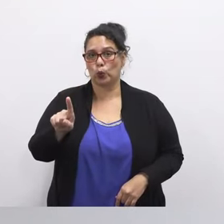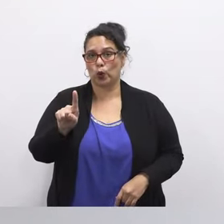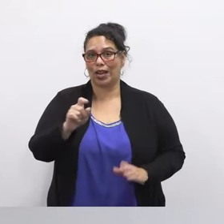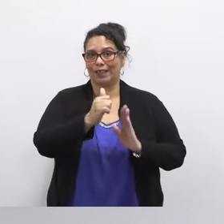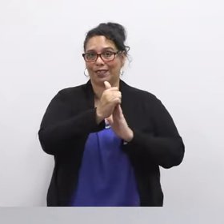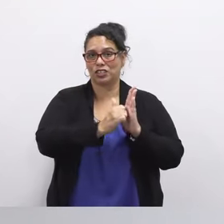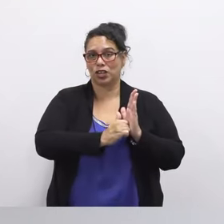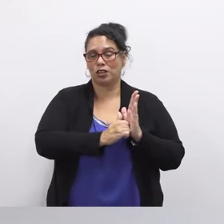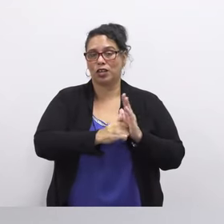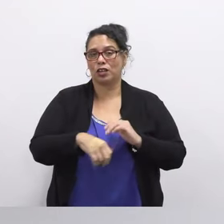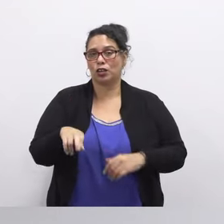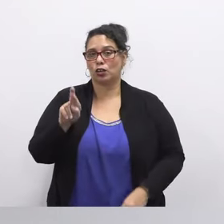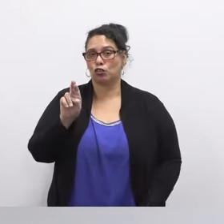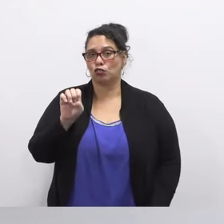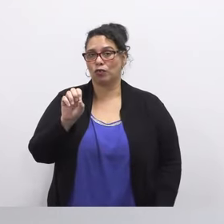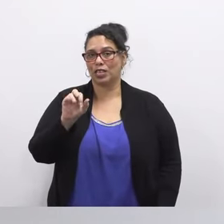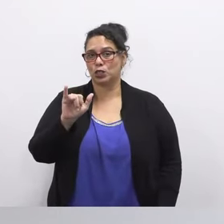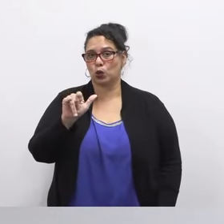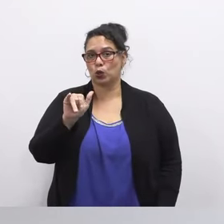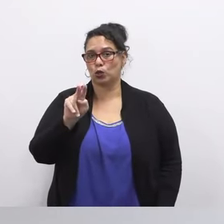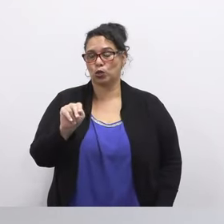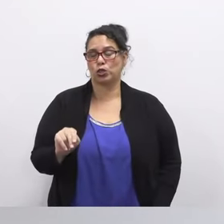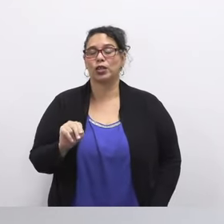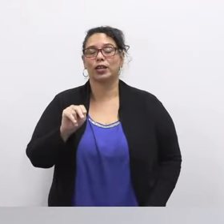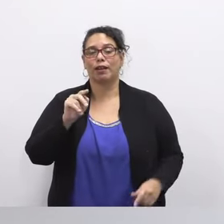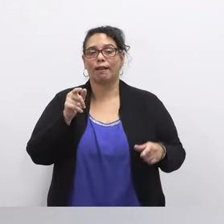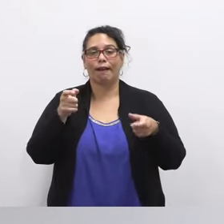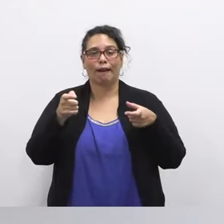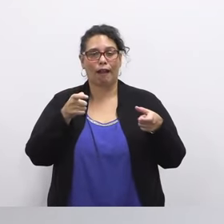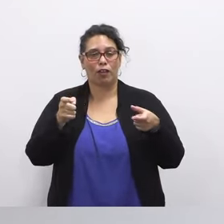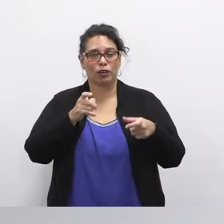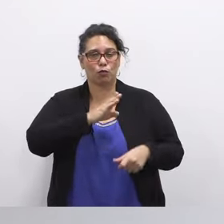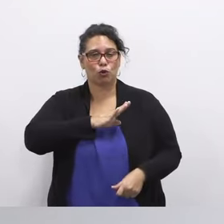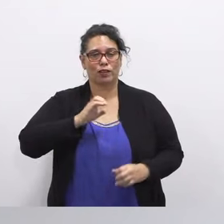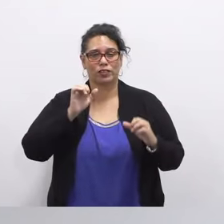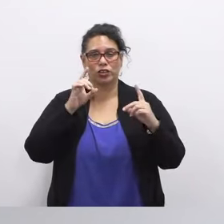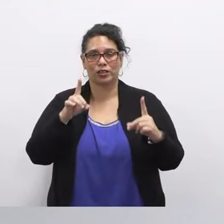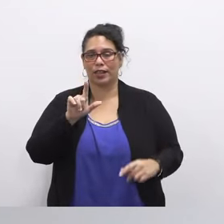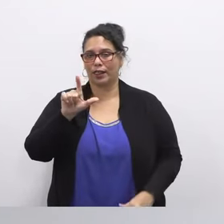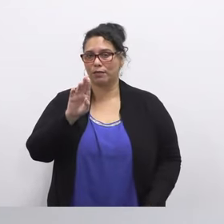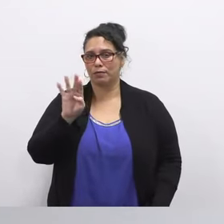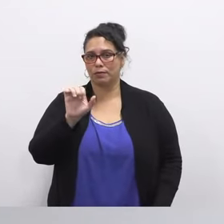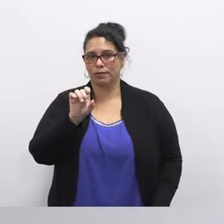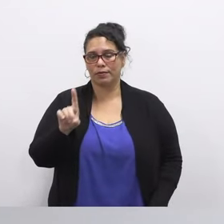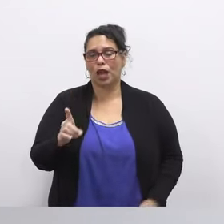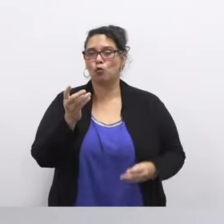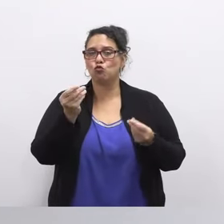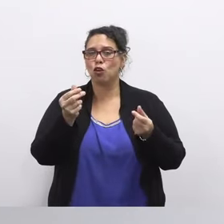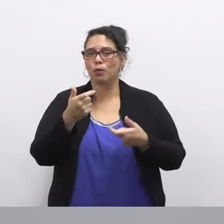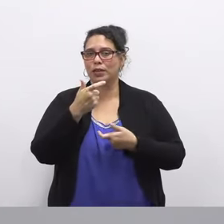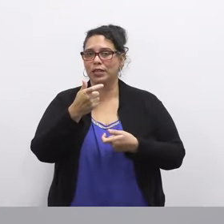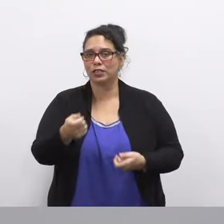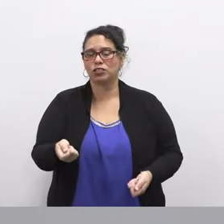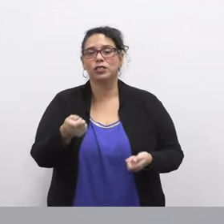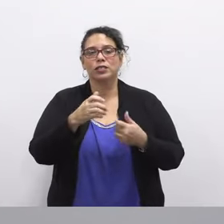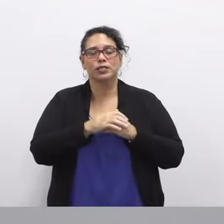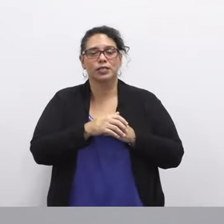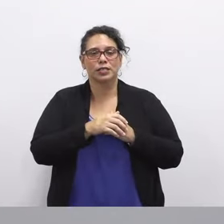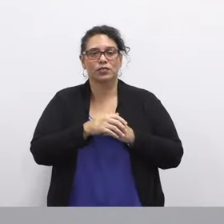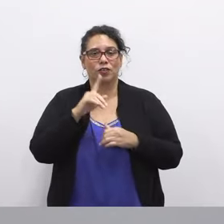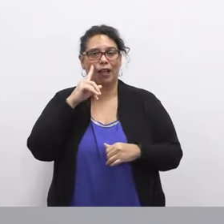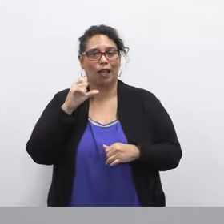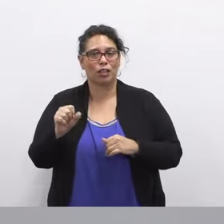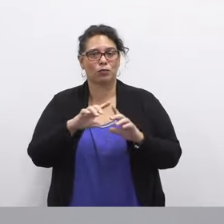on a resolution of the Governing Board of Education of Long Beach Unified School District to convey a property interest for public street purposes to the